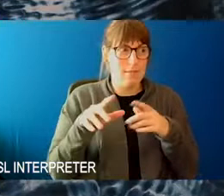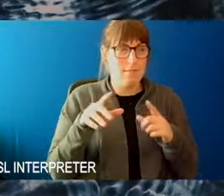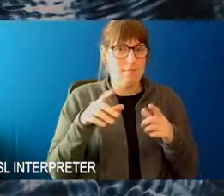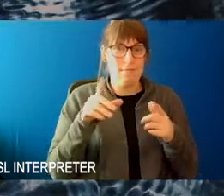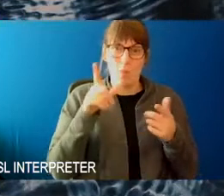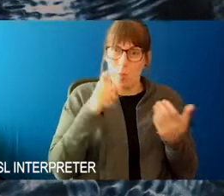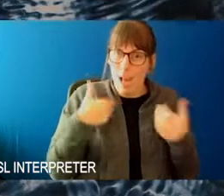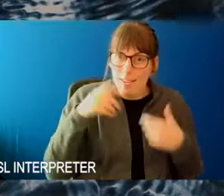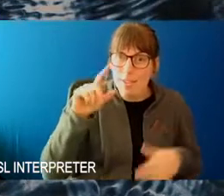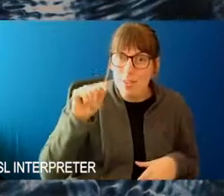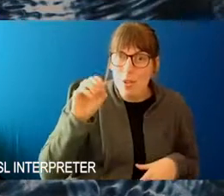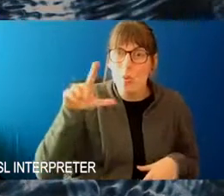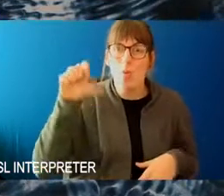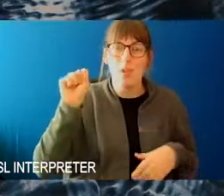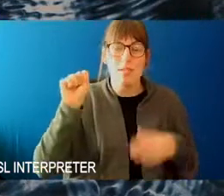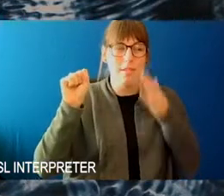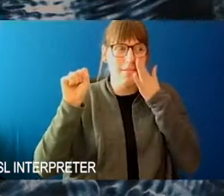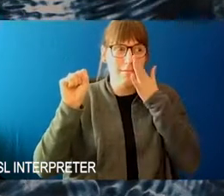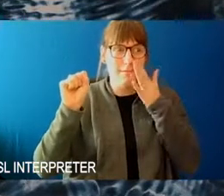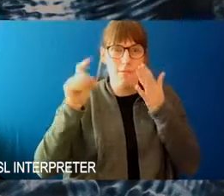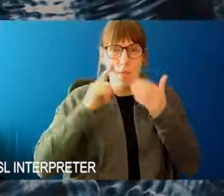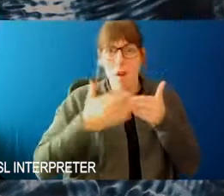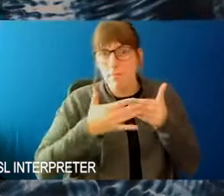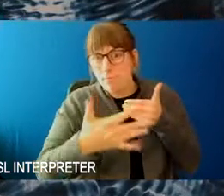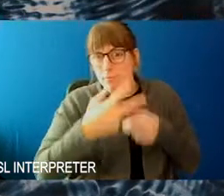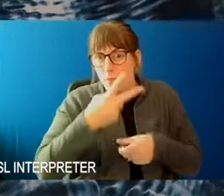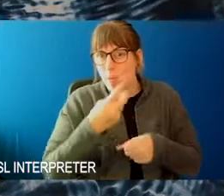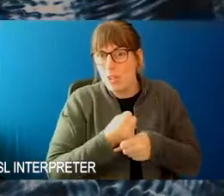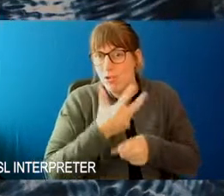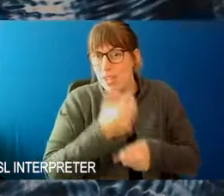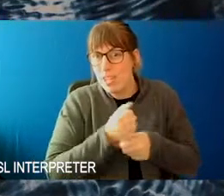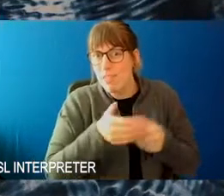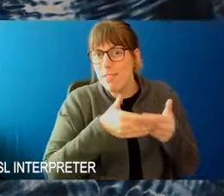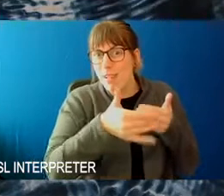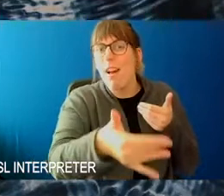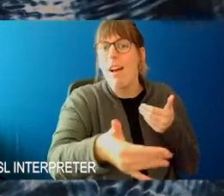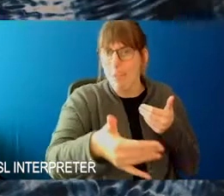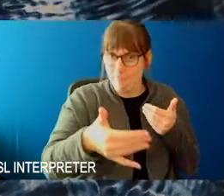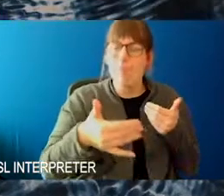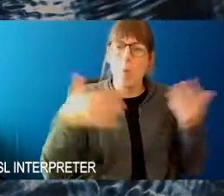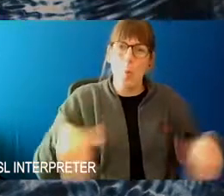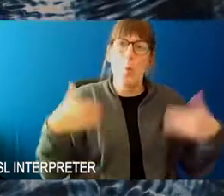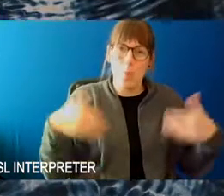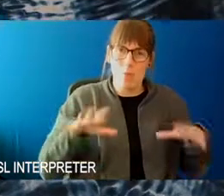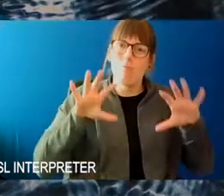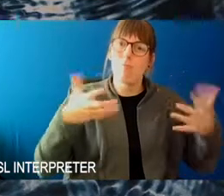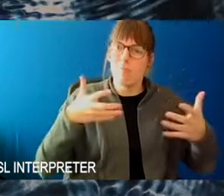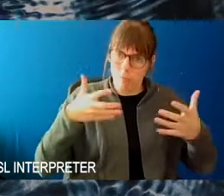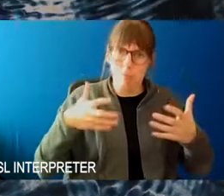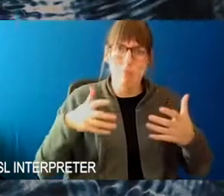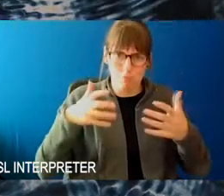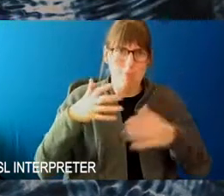and the stories and the tools to organize across 2 to 3 years, we are now talking